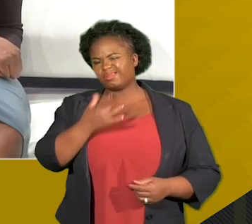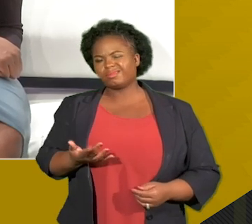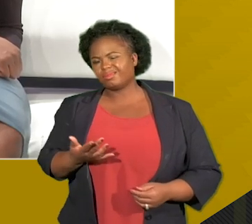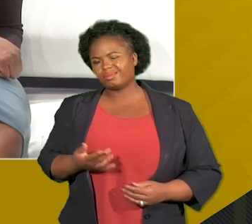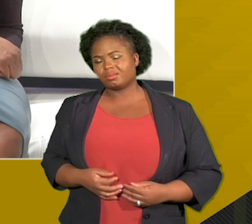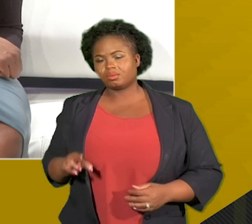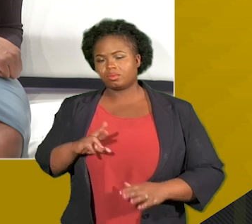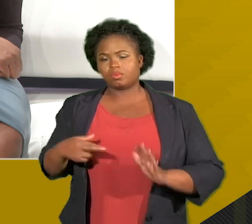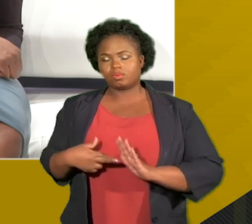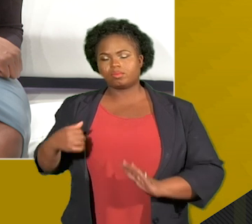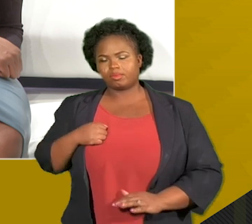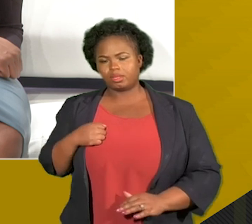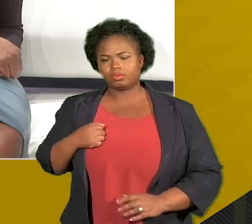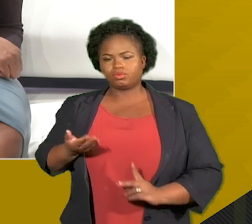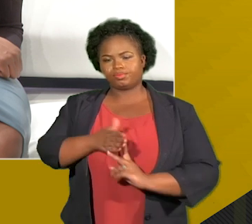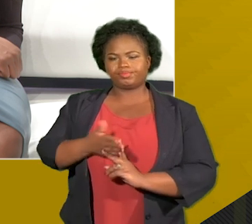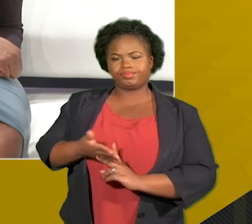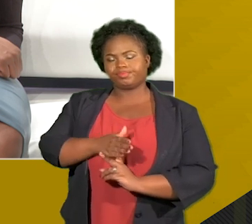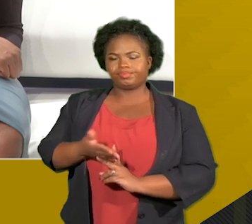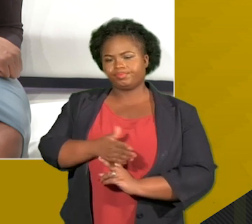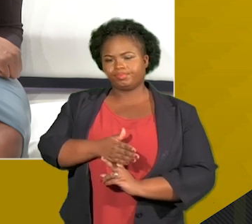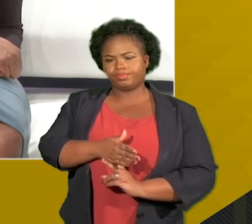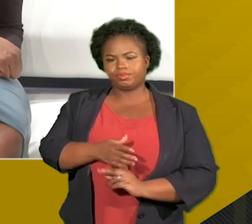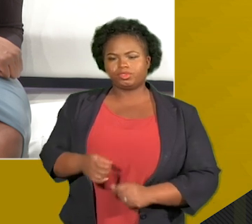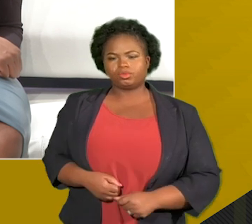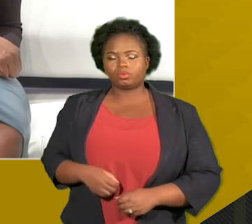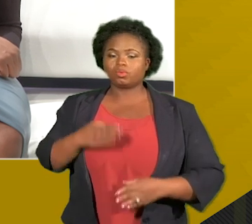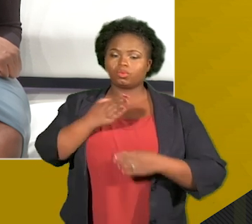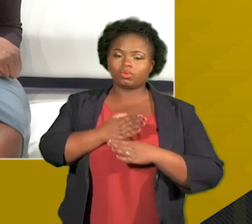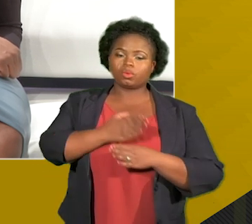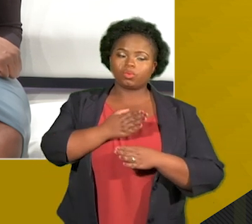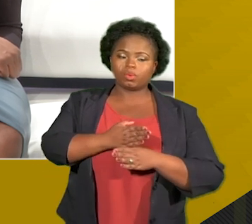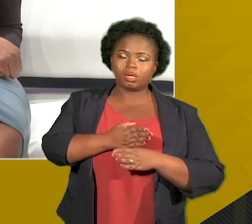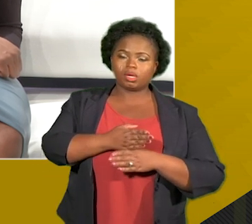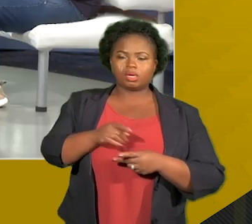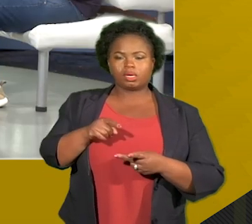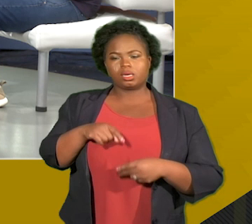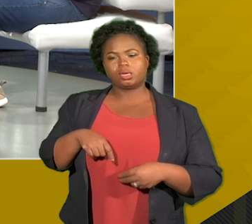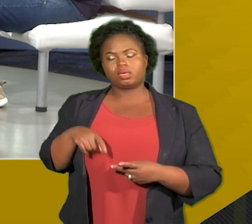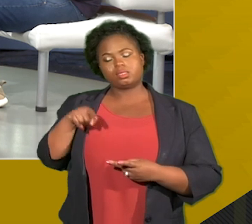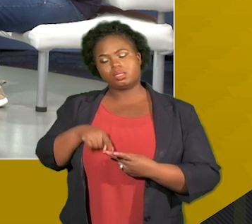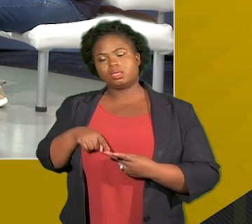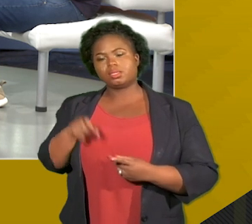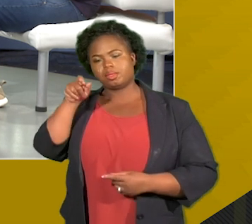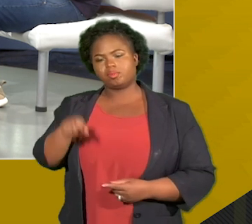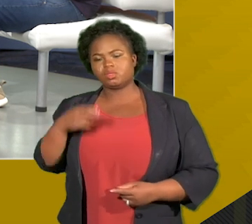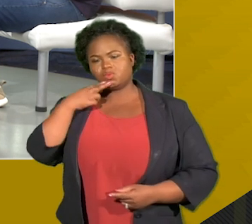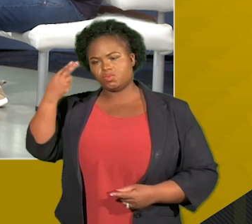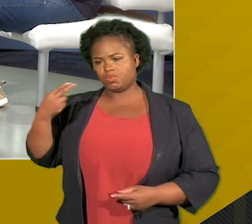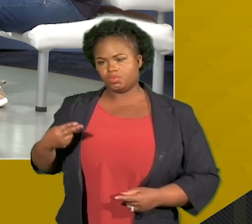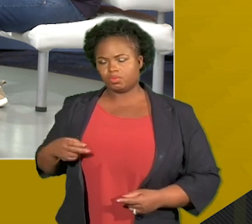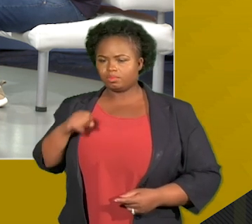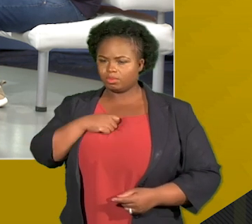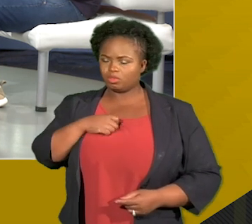I think my role is basically to mediate between the artist and their work. So I enjoy basically